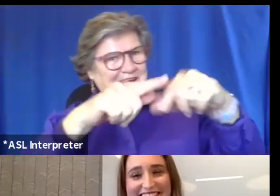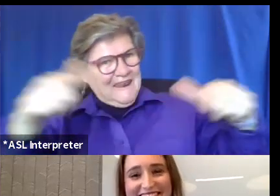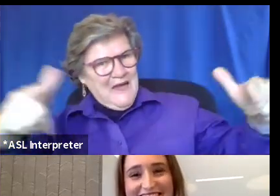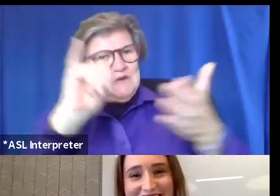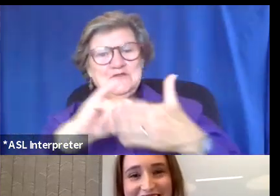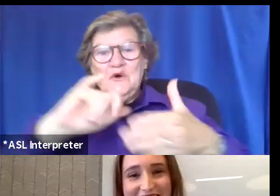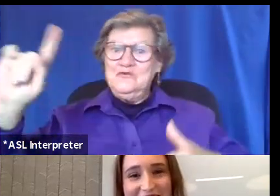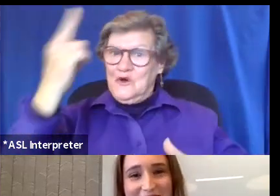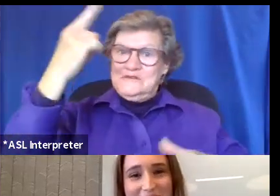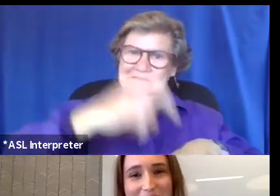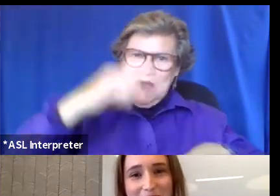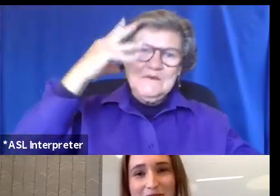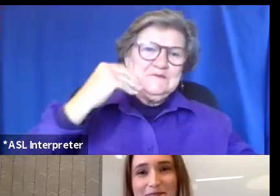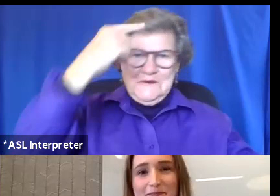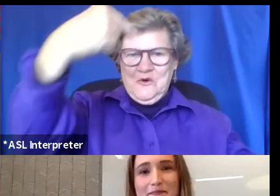for me.